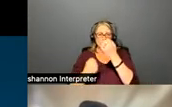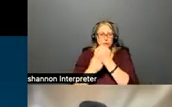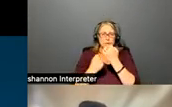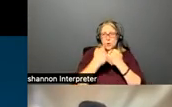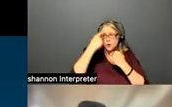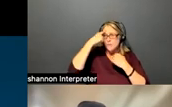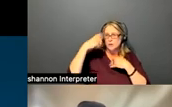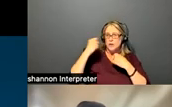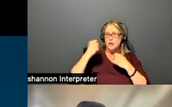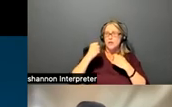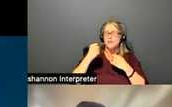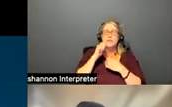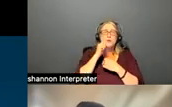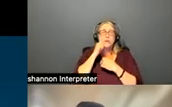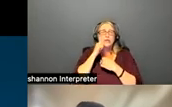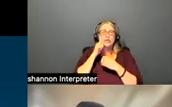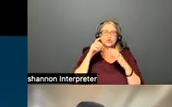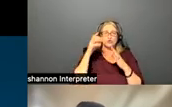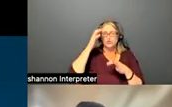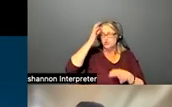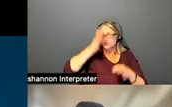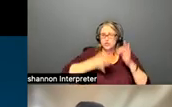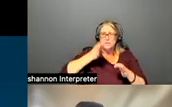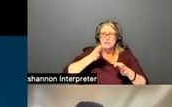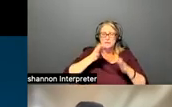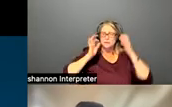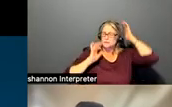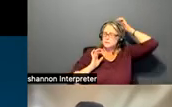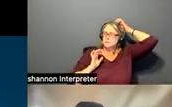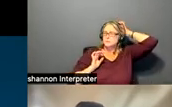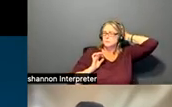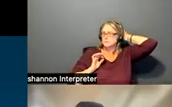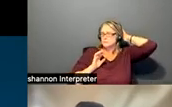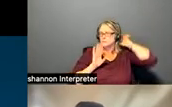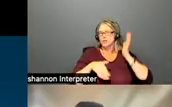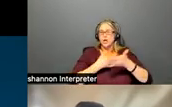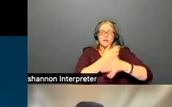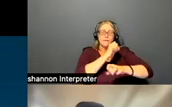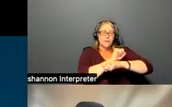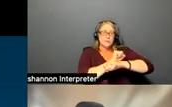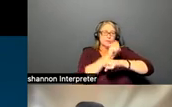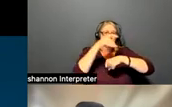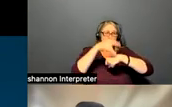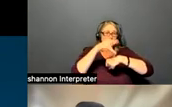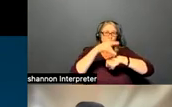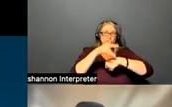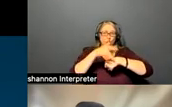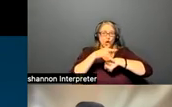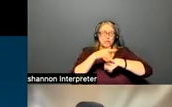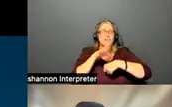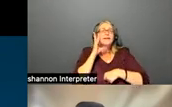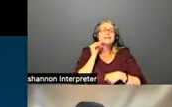health and racial justice, all of that work is going to touch upon the